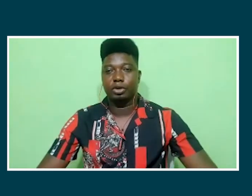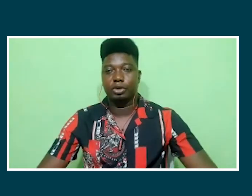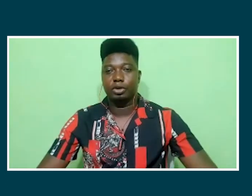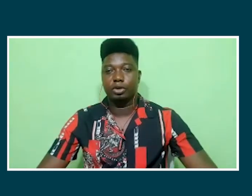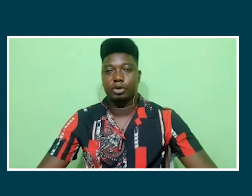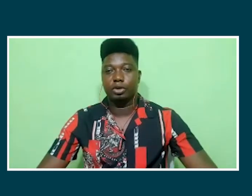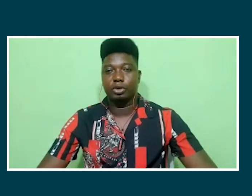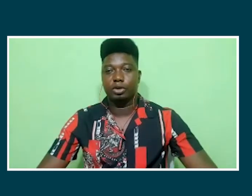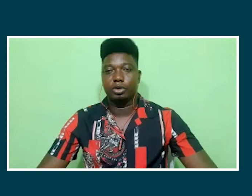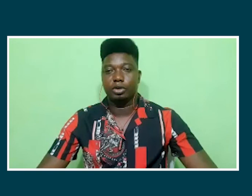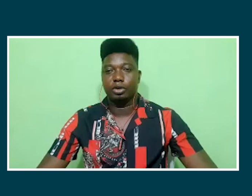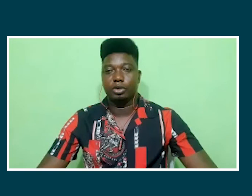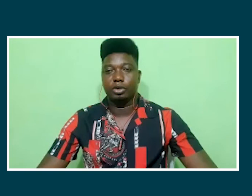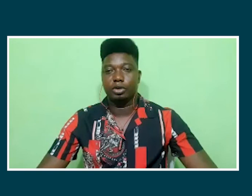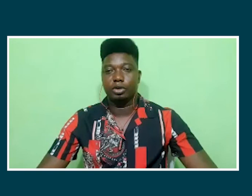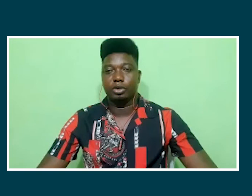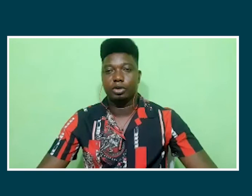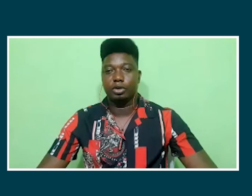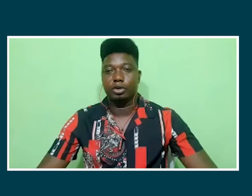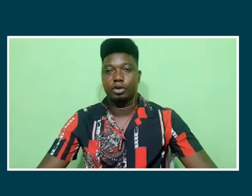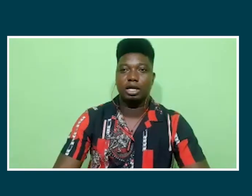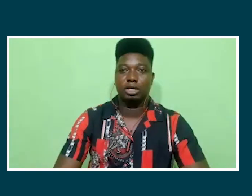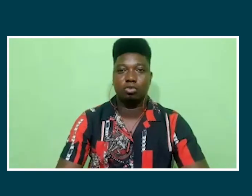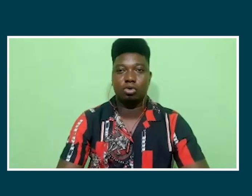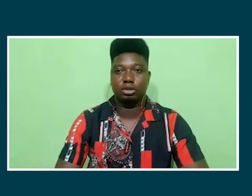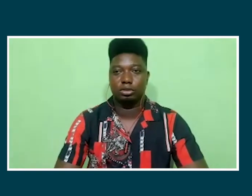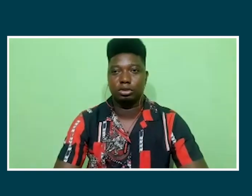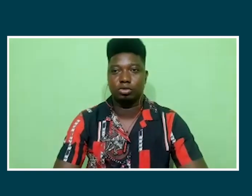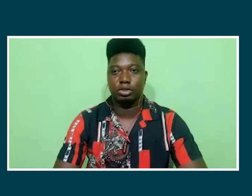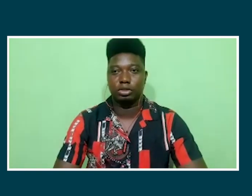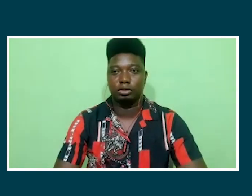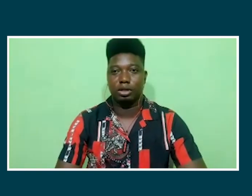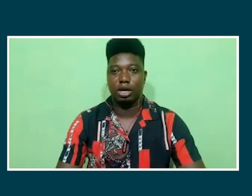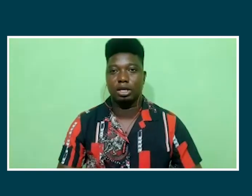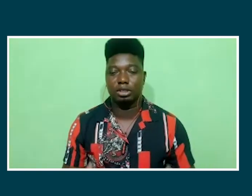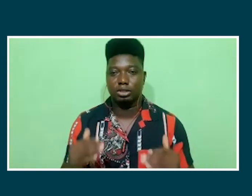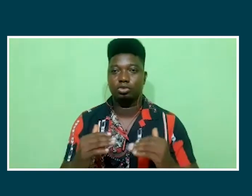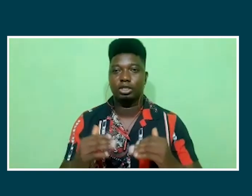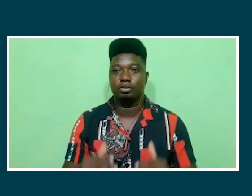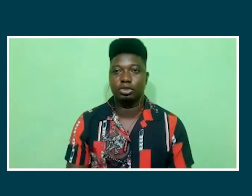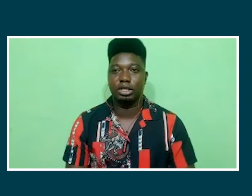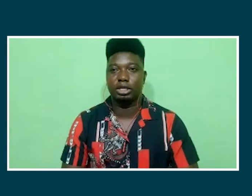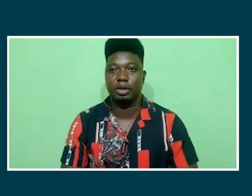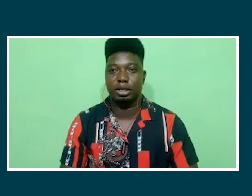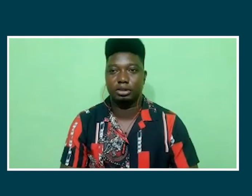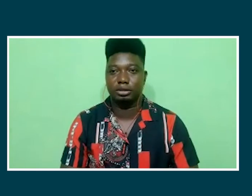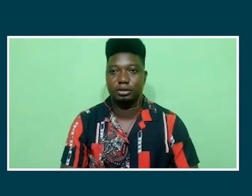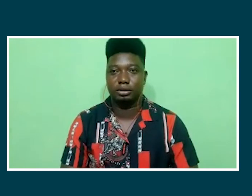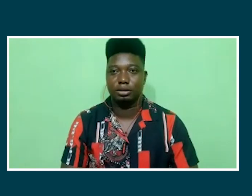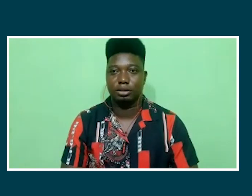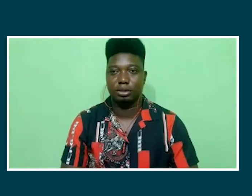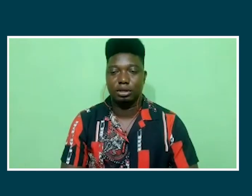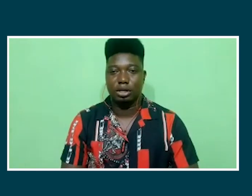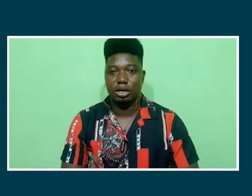period of time, we need to really focus on gender equity, at least to make both gender